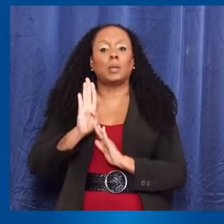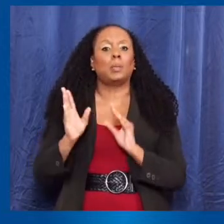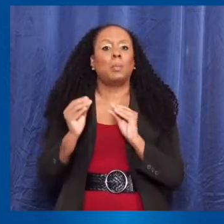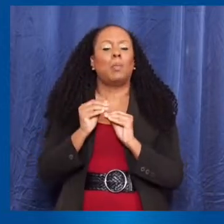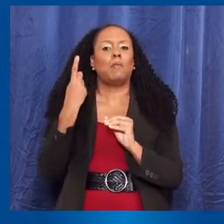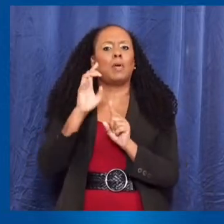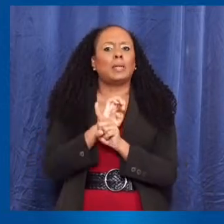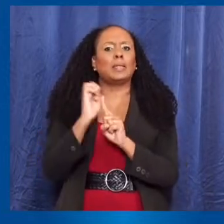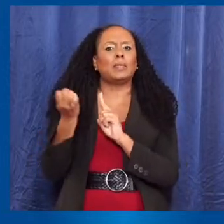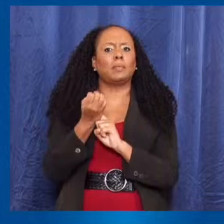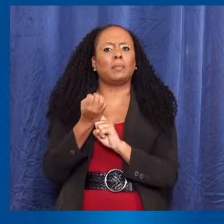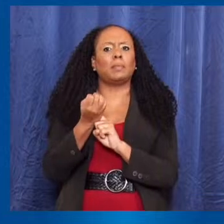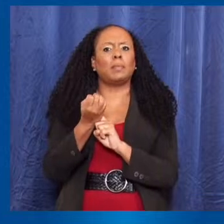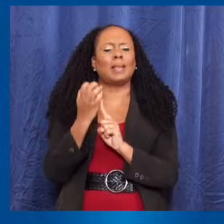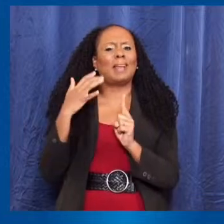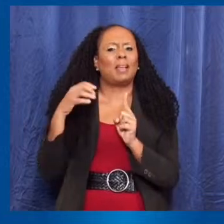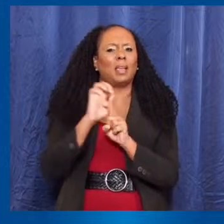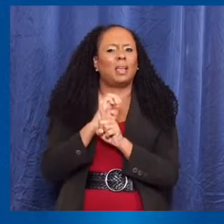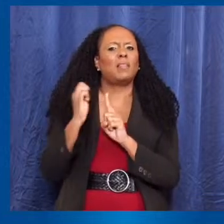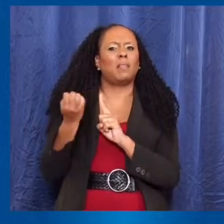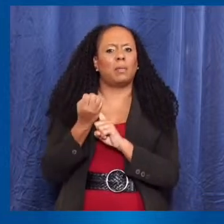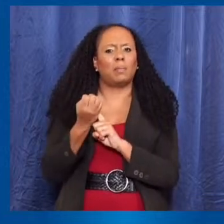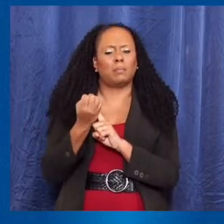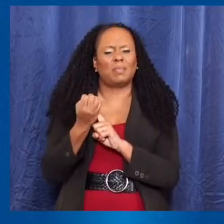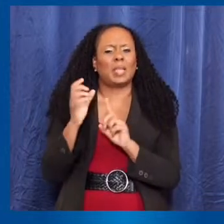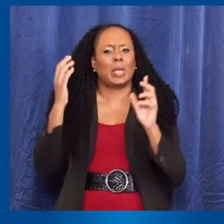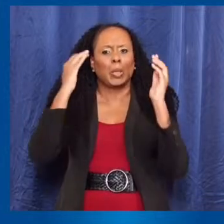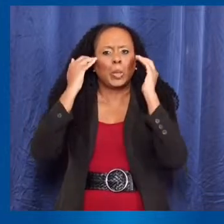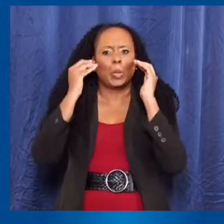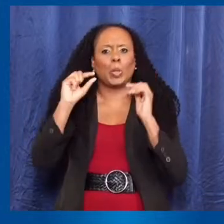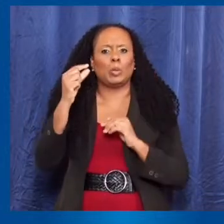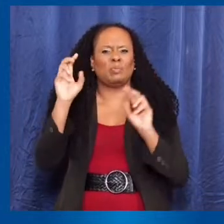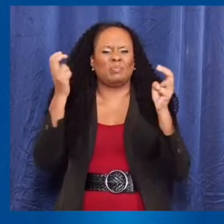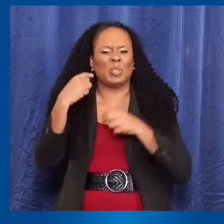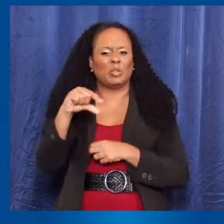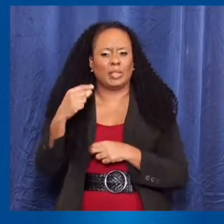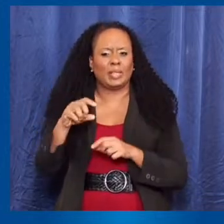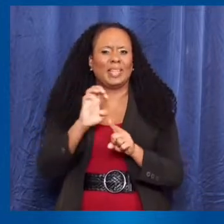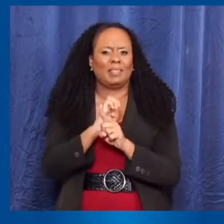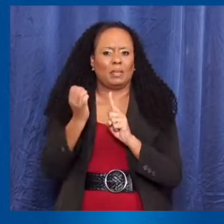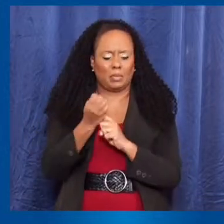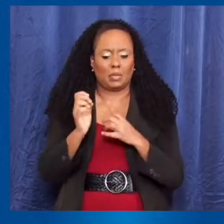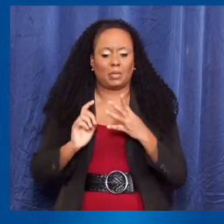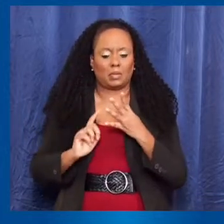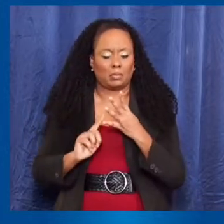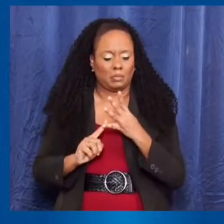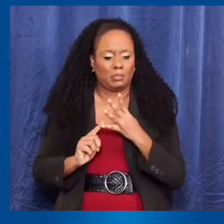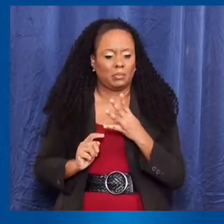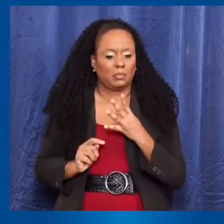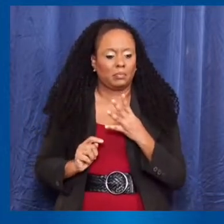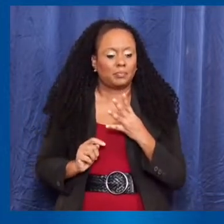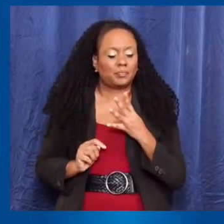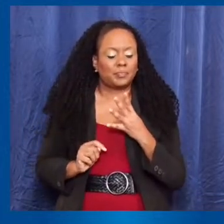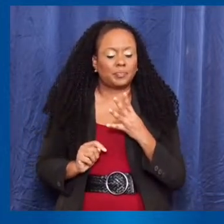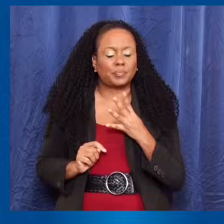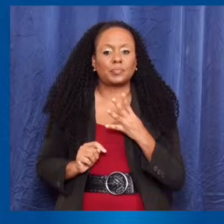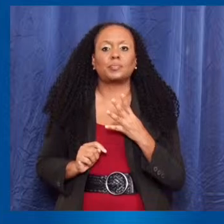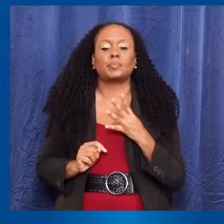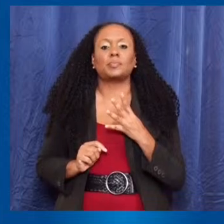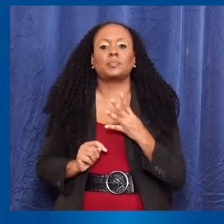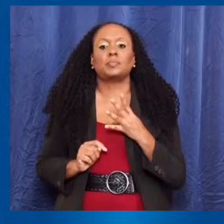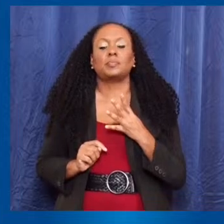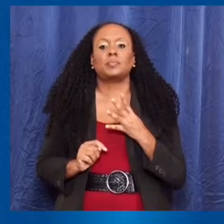accelerate the green sustainable transition. And last but not least, we need to identify new ways to